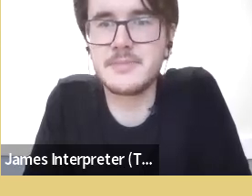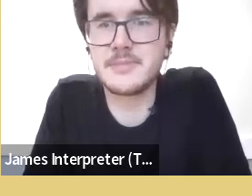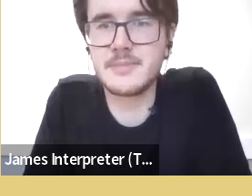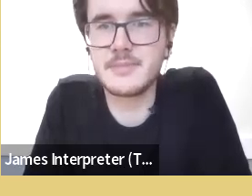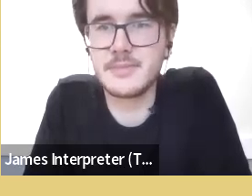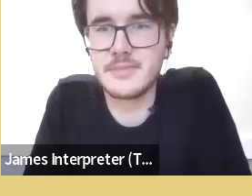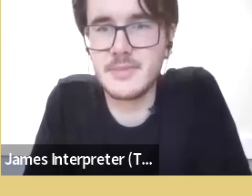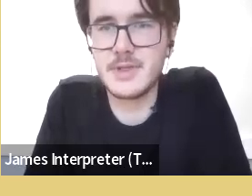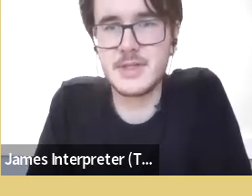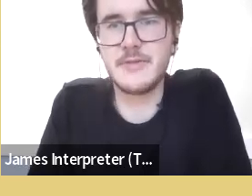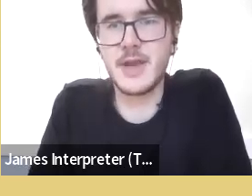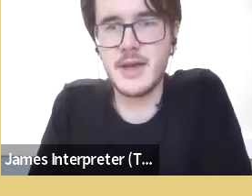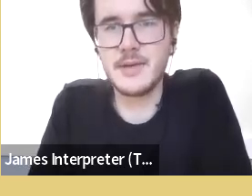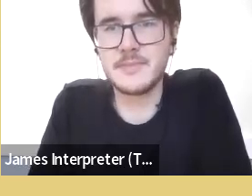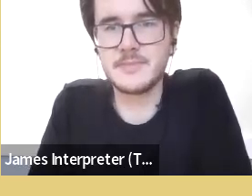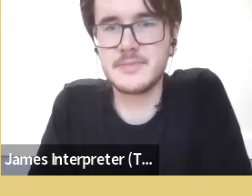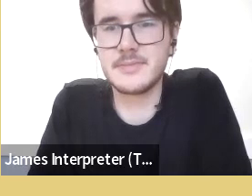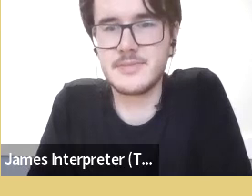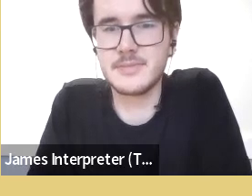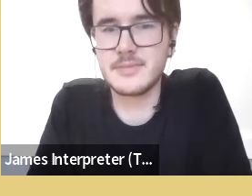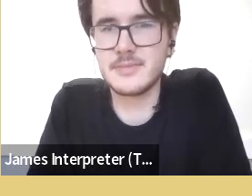Can. This is a sign for can.